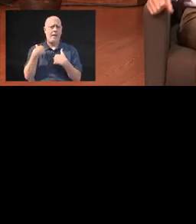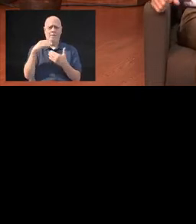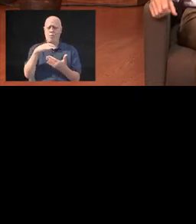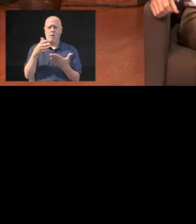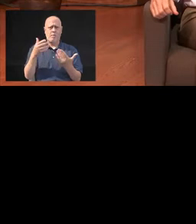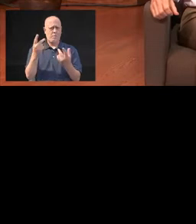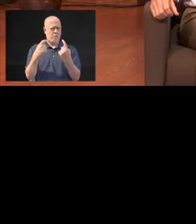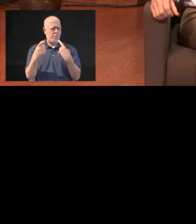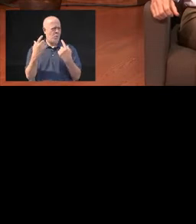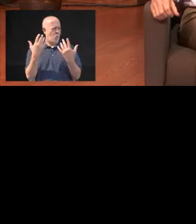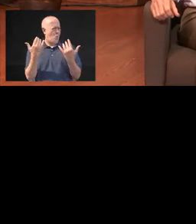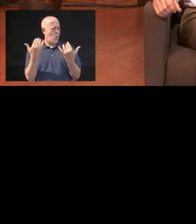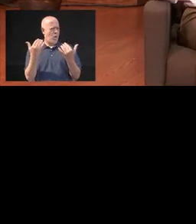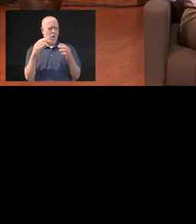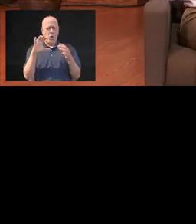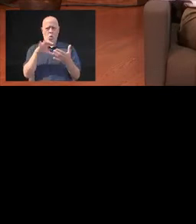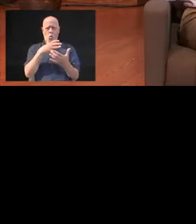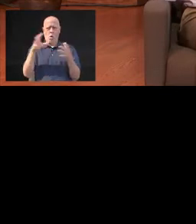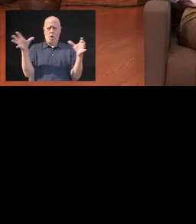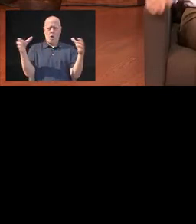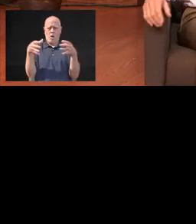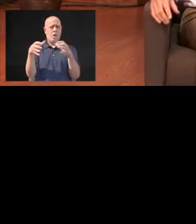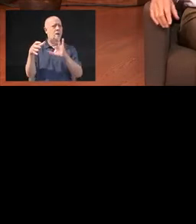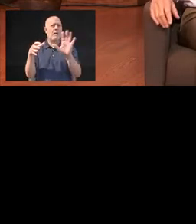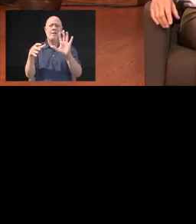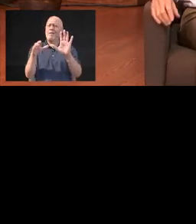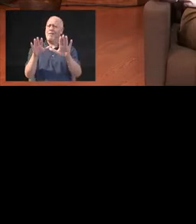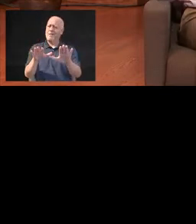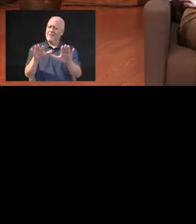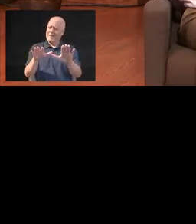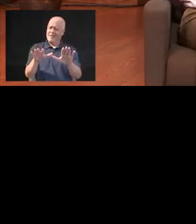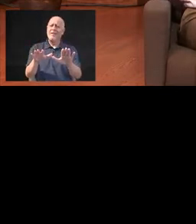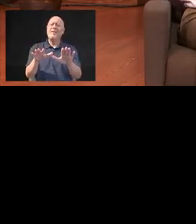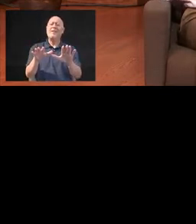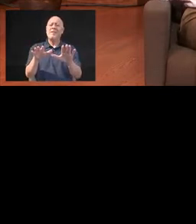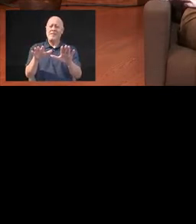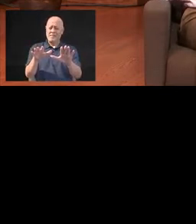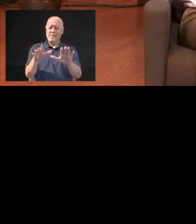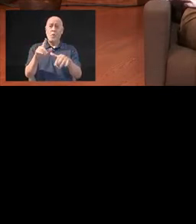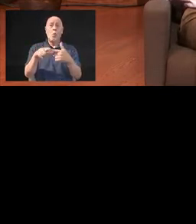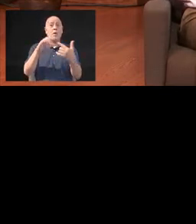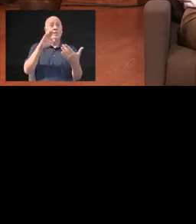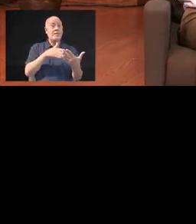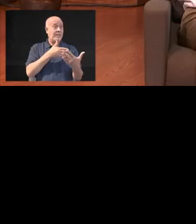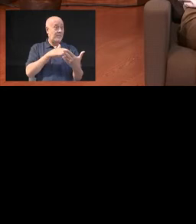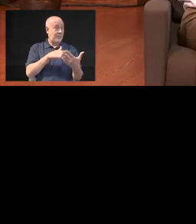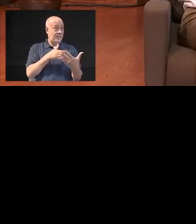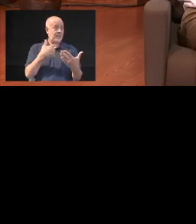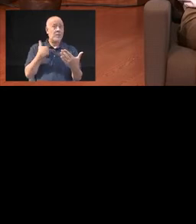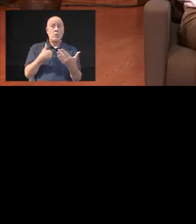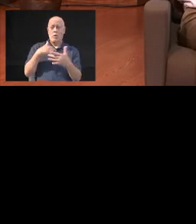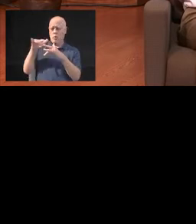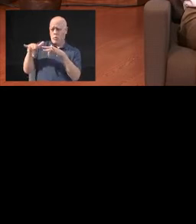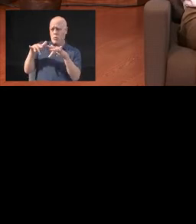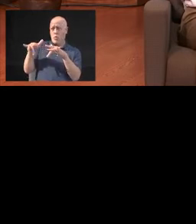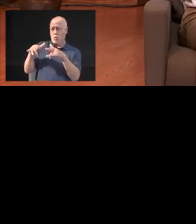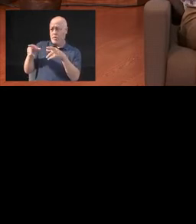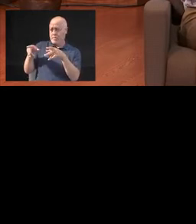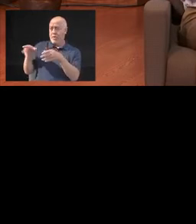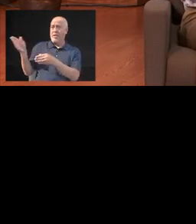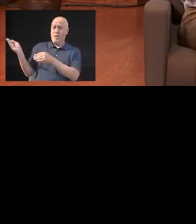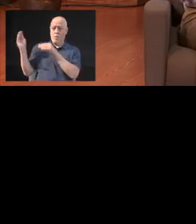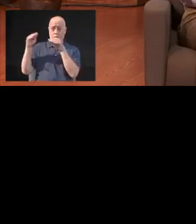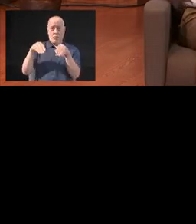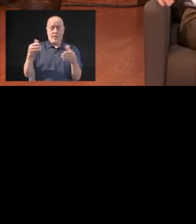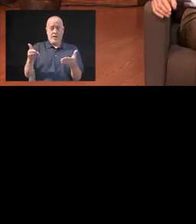a couple questions about that last week and just want to put your mind at rest. In fact, whenever we have singing, we do that and we record it separately and then bring it